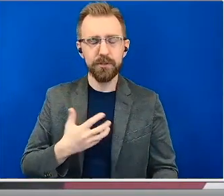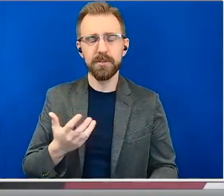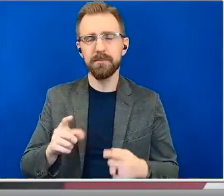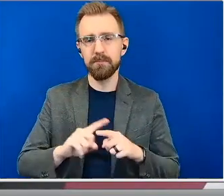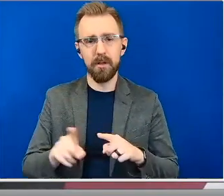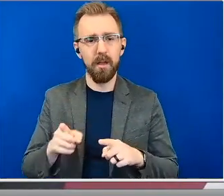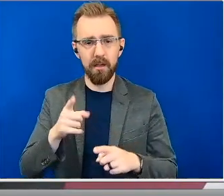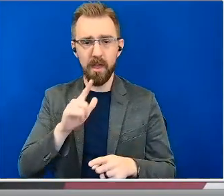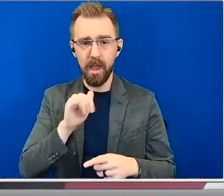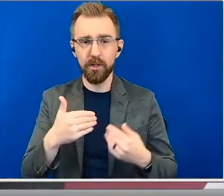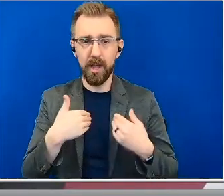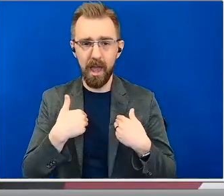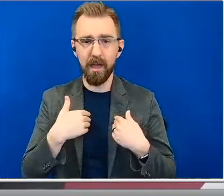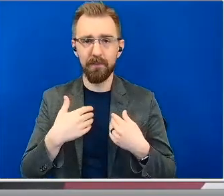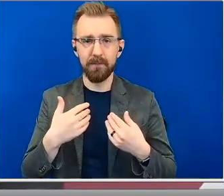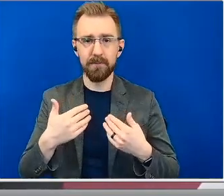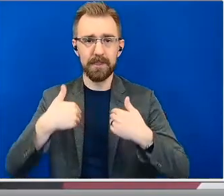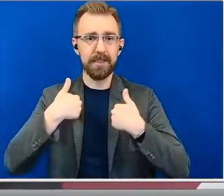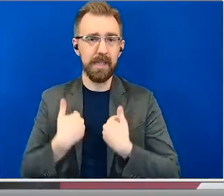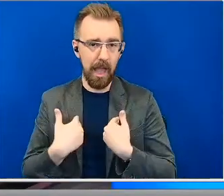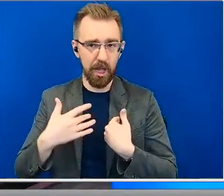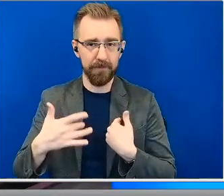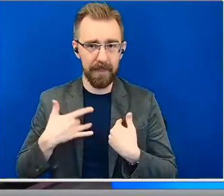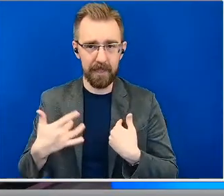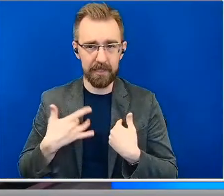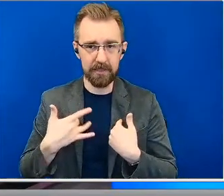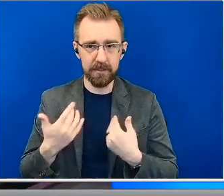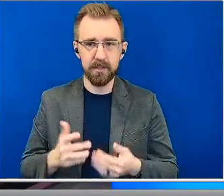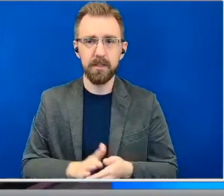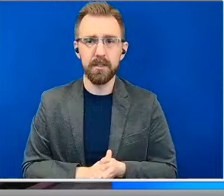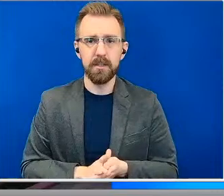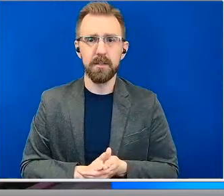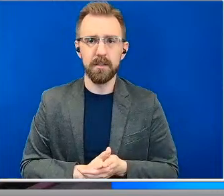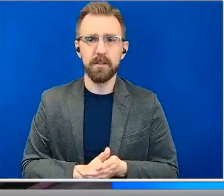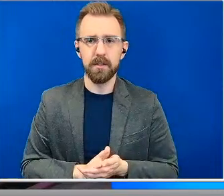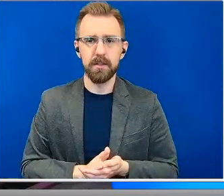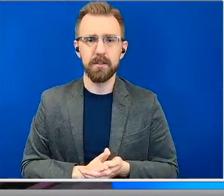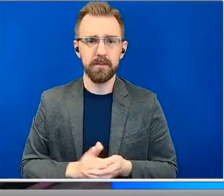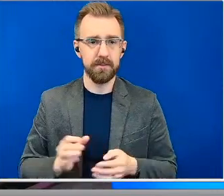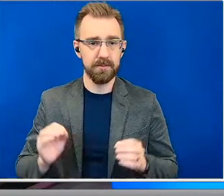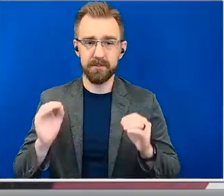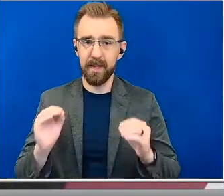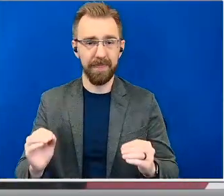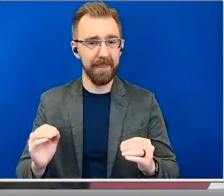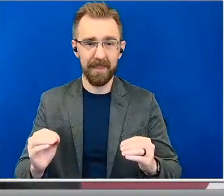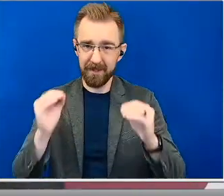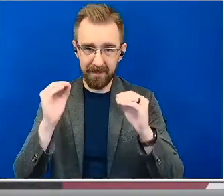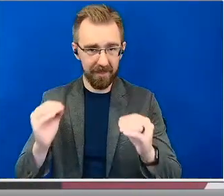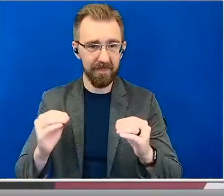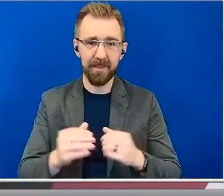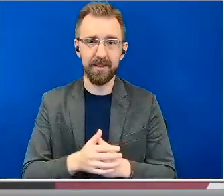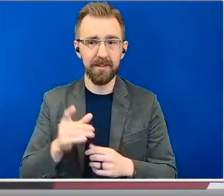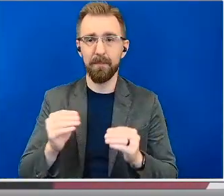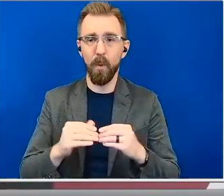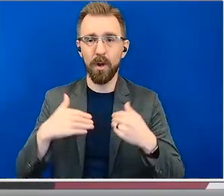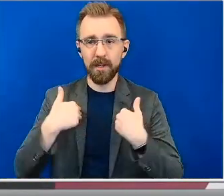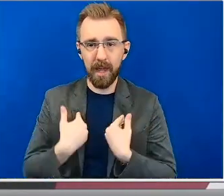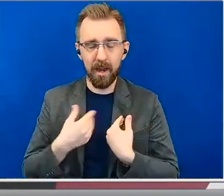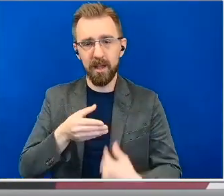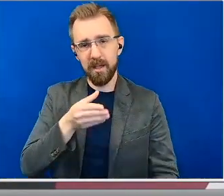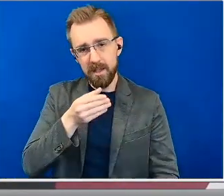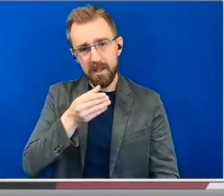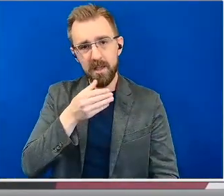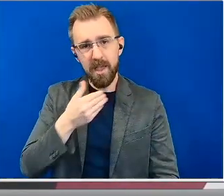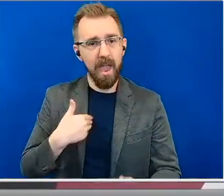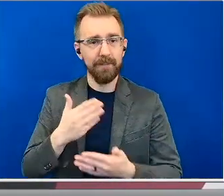tired. Were you more tired? Nothing. No. They're actually more tired or more short of breath, or they have some symptoms